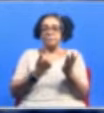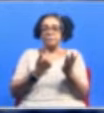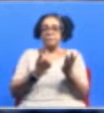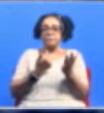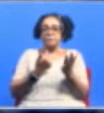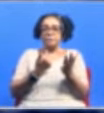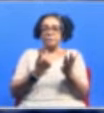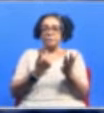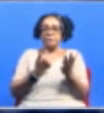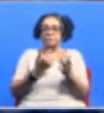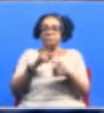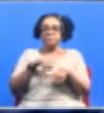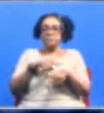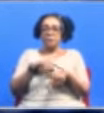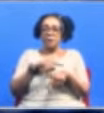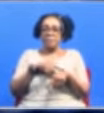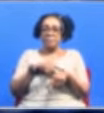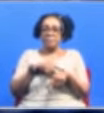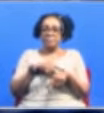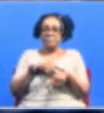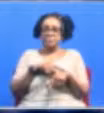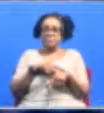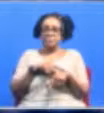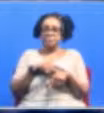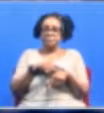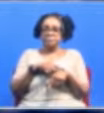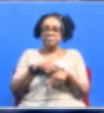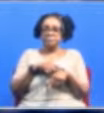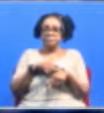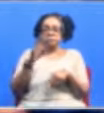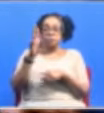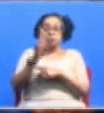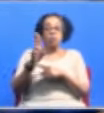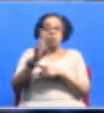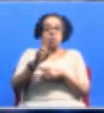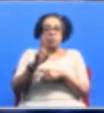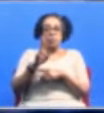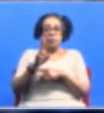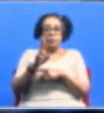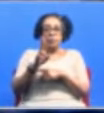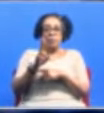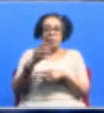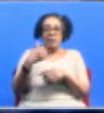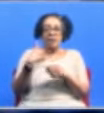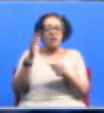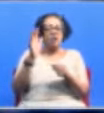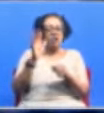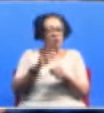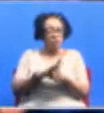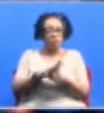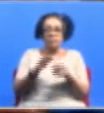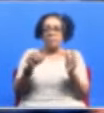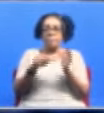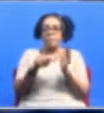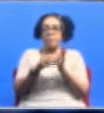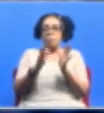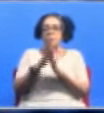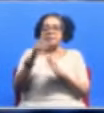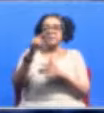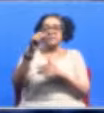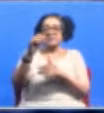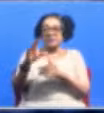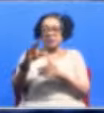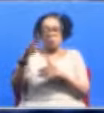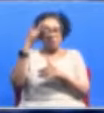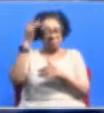During the time of President Kibaki, Uhuru had a lot of problem with the Teacher Service Commission. I mean, they were a headache. And